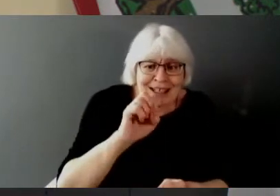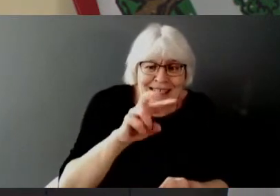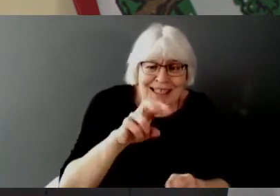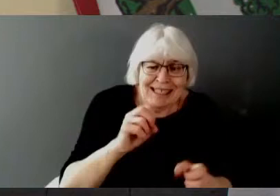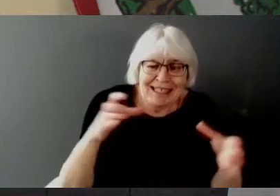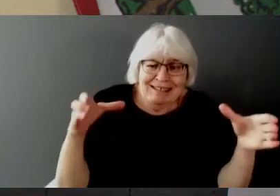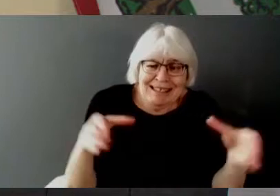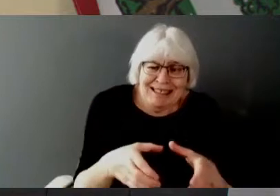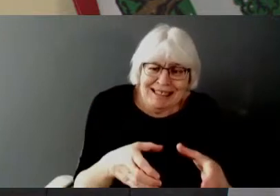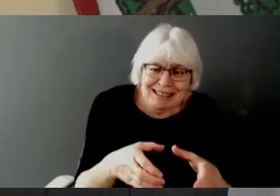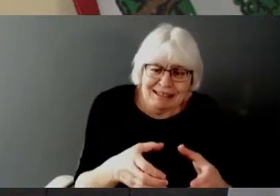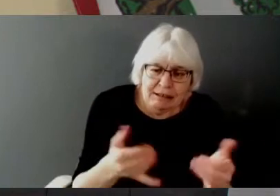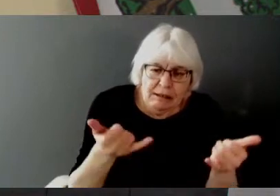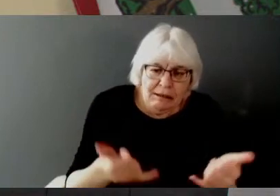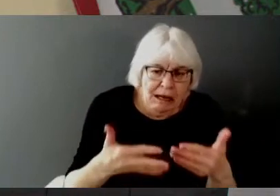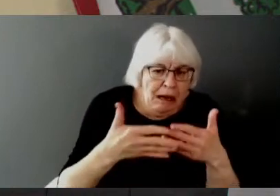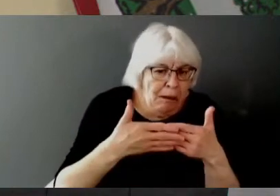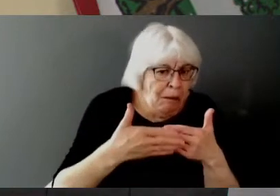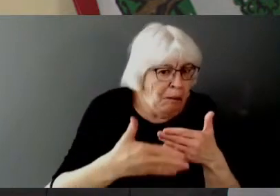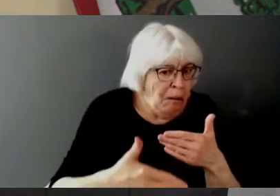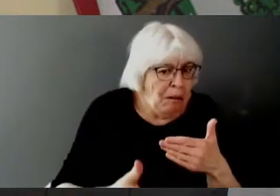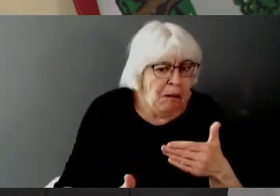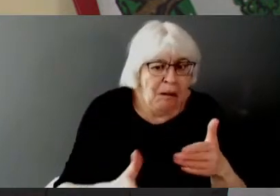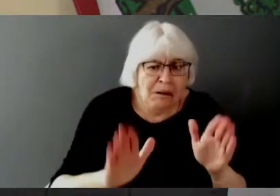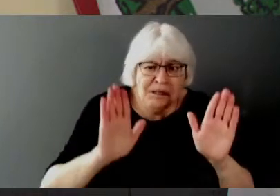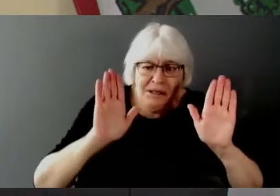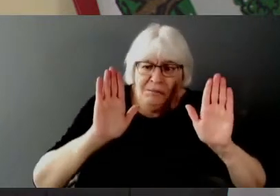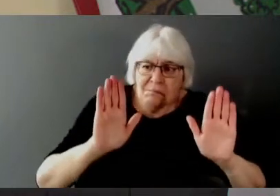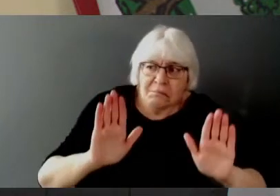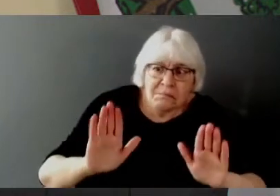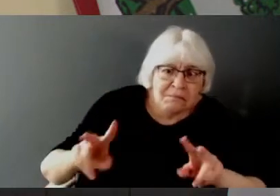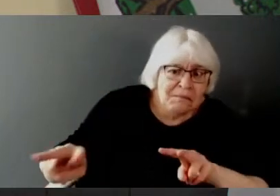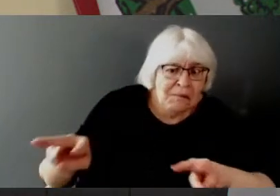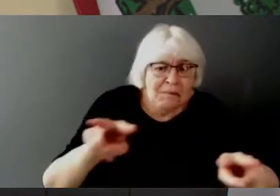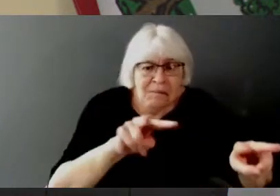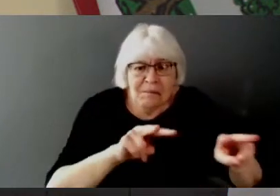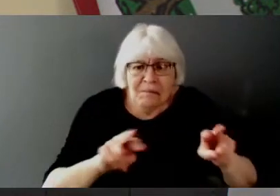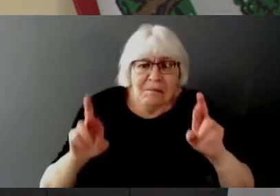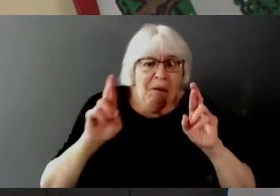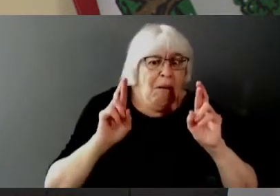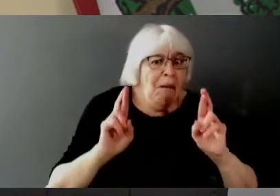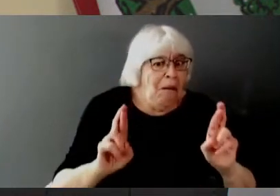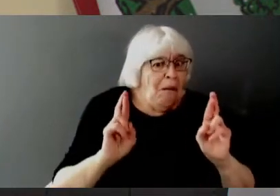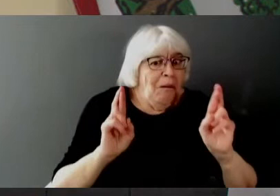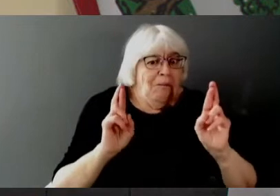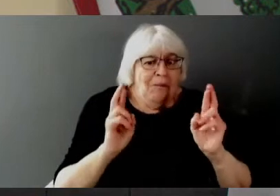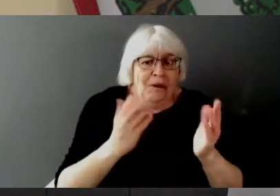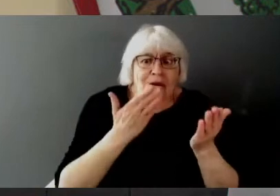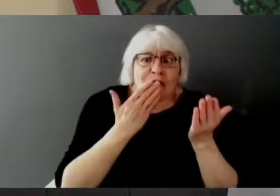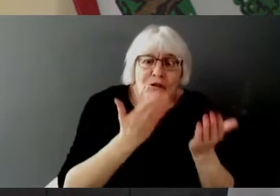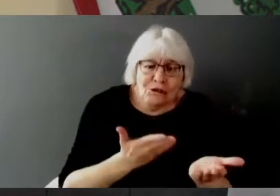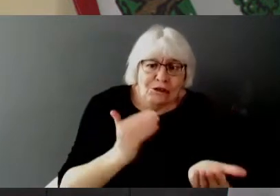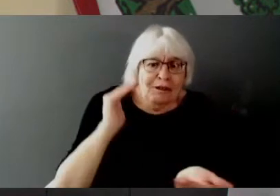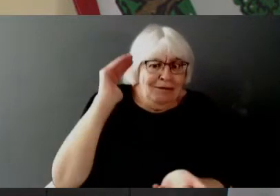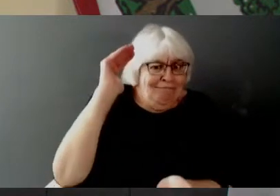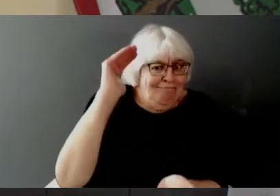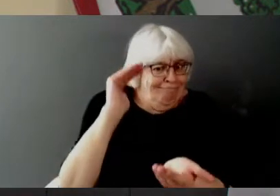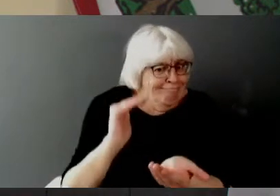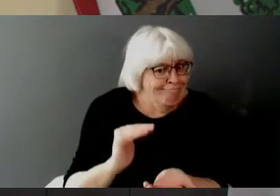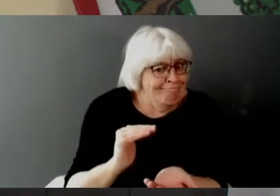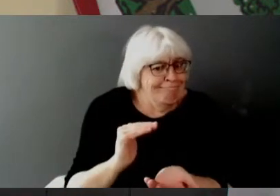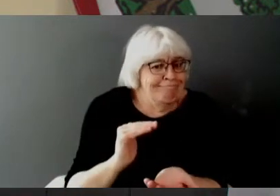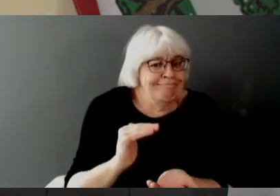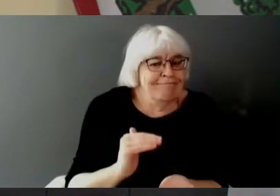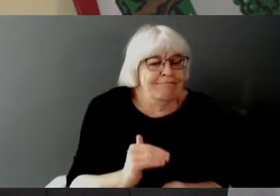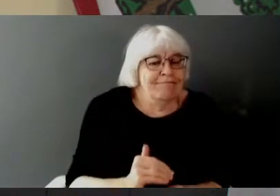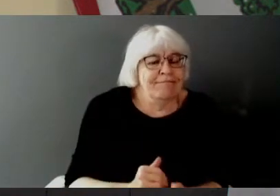it looks like we can hopefully, knock wood, say that we've been through that as well. So it's a good story for us